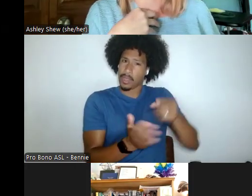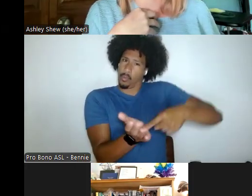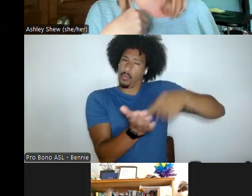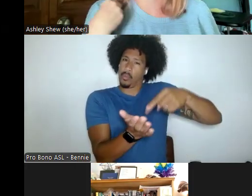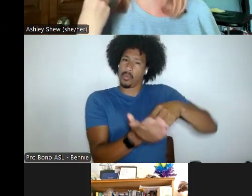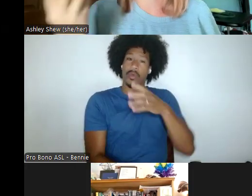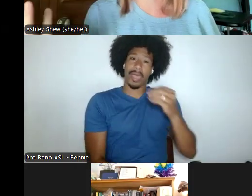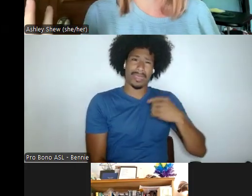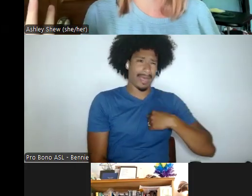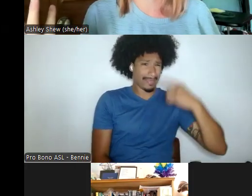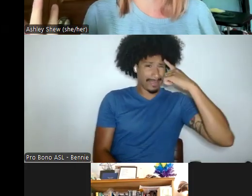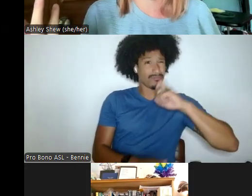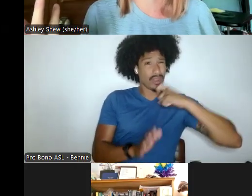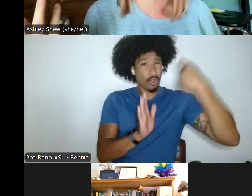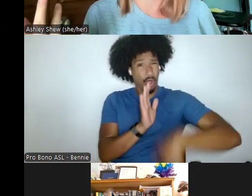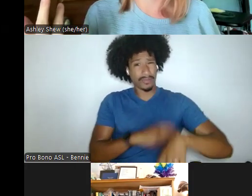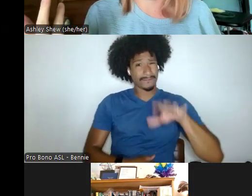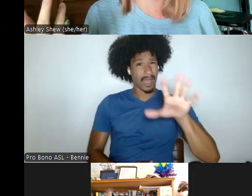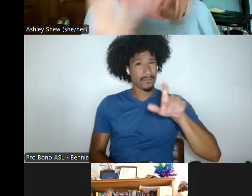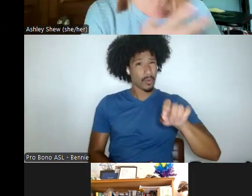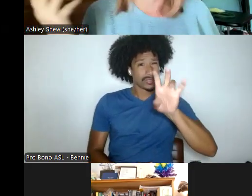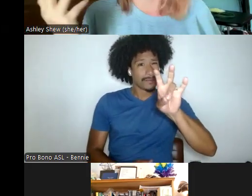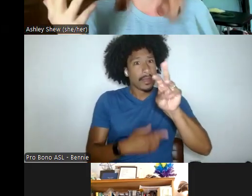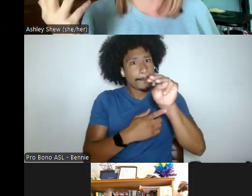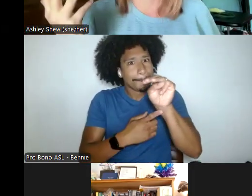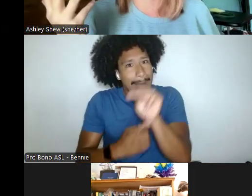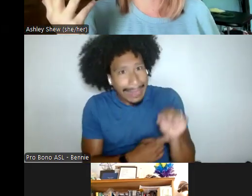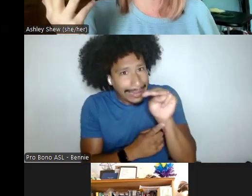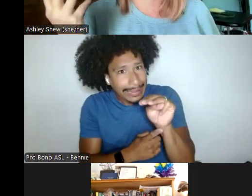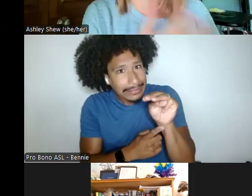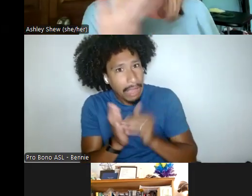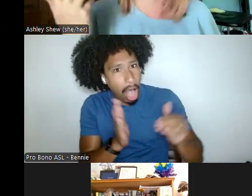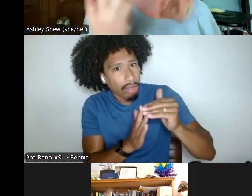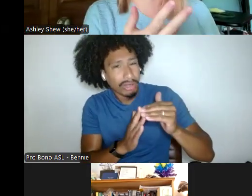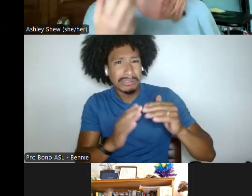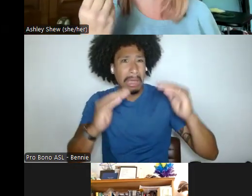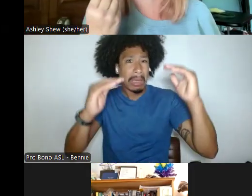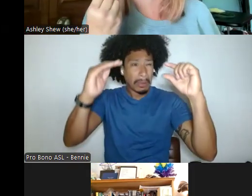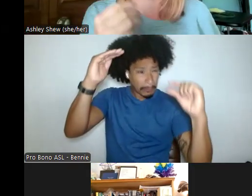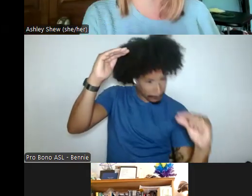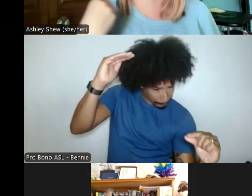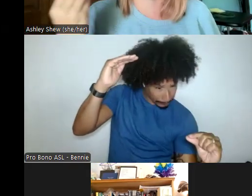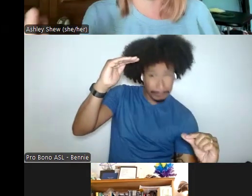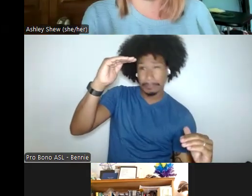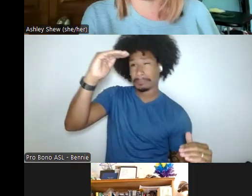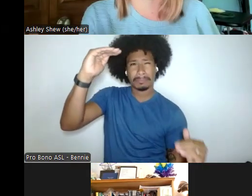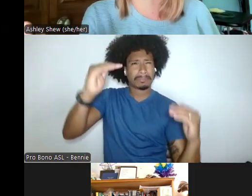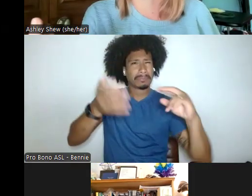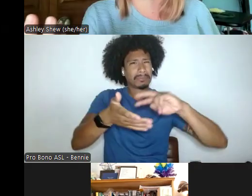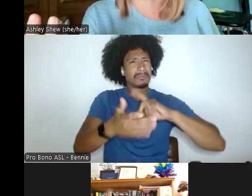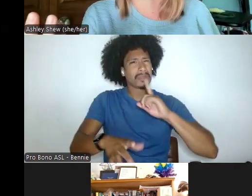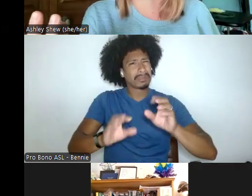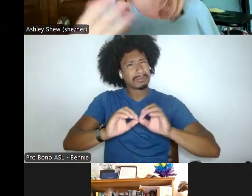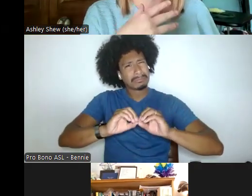5.7 million to roll out the program. See how it doesn't even make sense. We care so much about policing disabled people that we're going to create